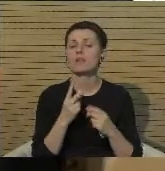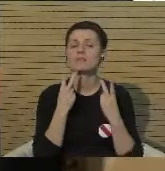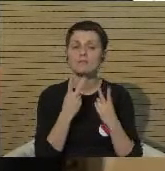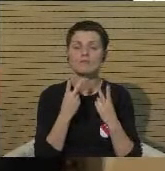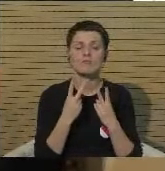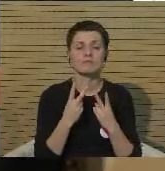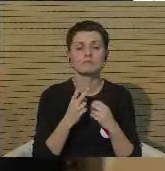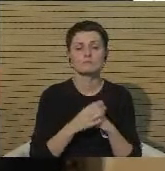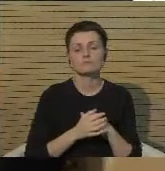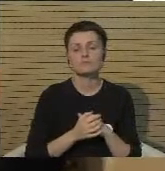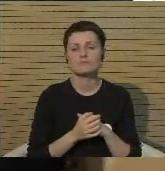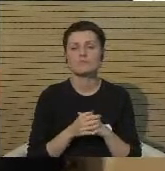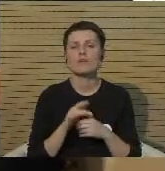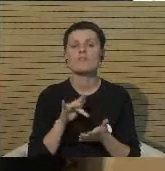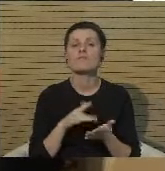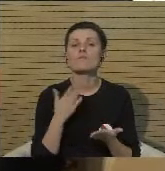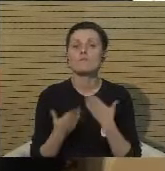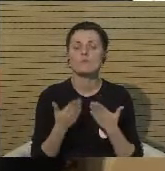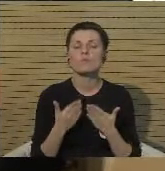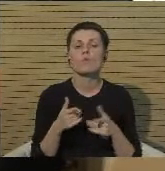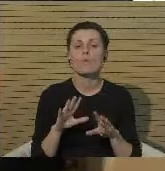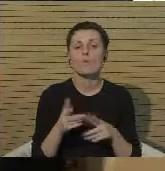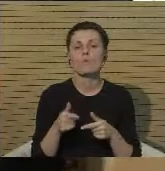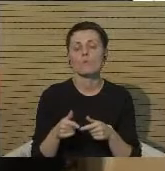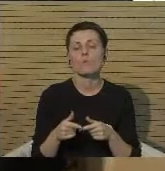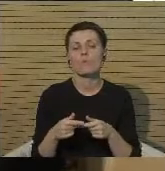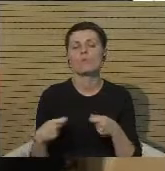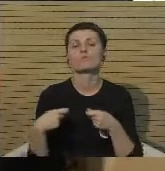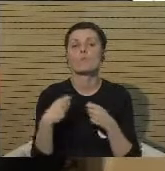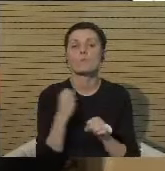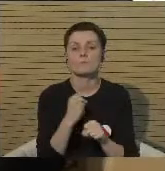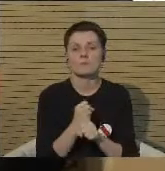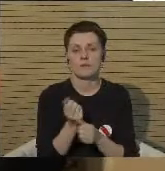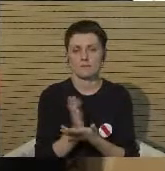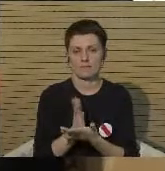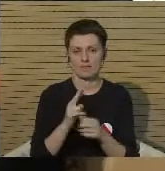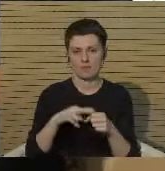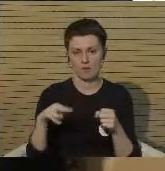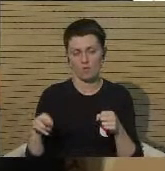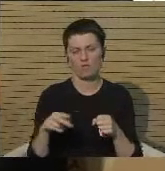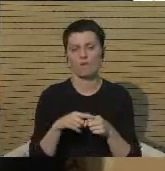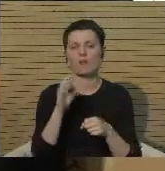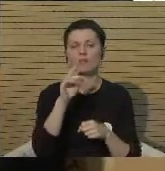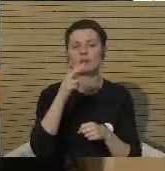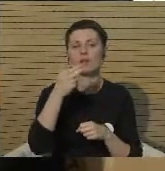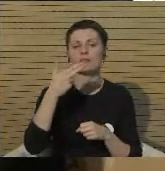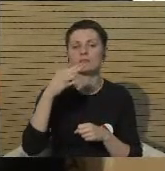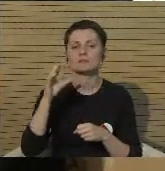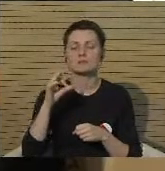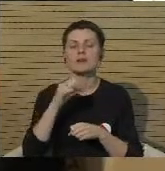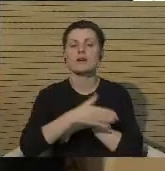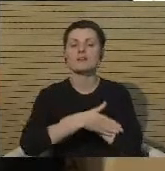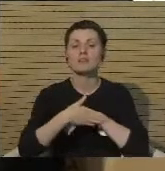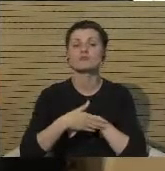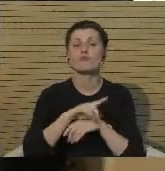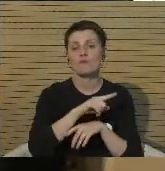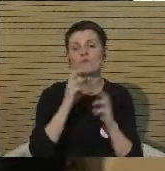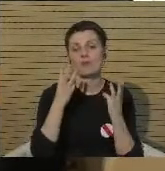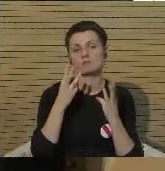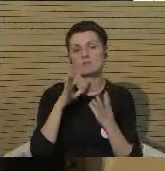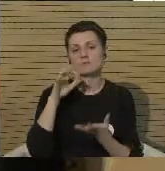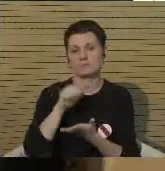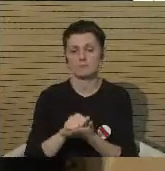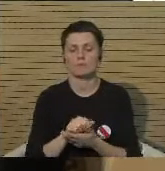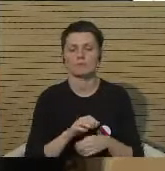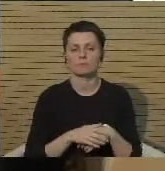of our publishing house. I believe that one of major ideas that Lublin Warsztaty